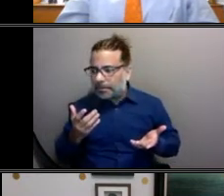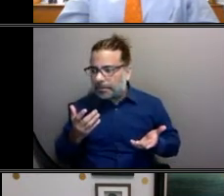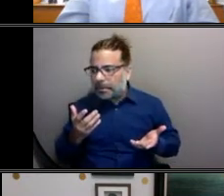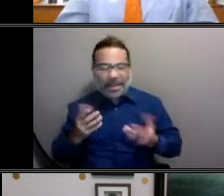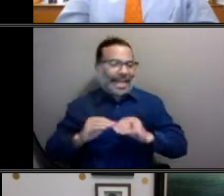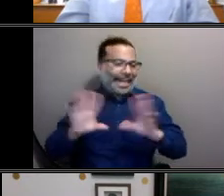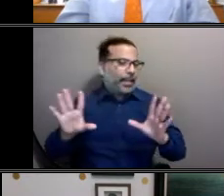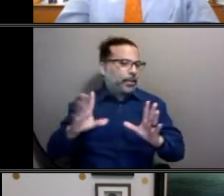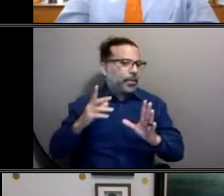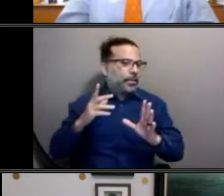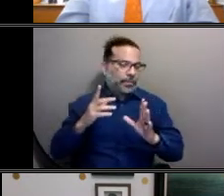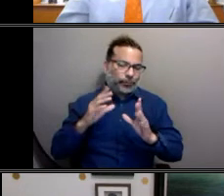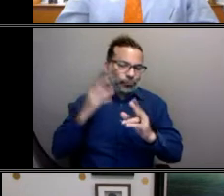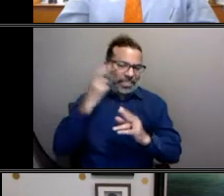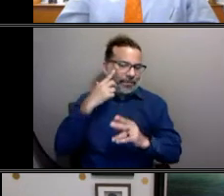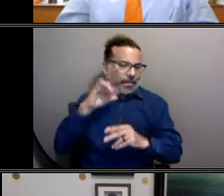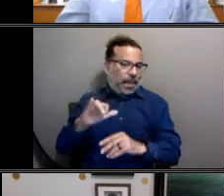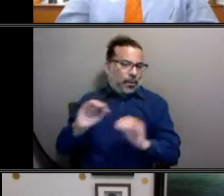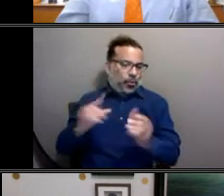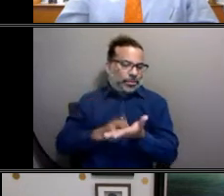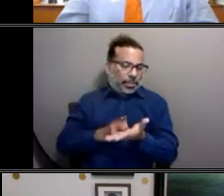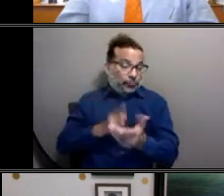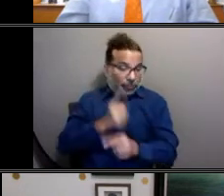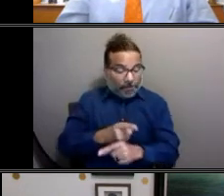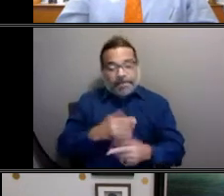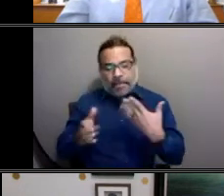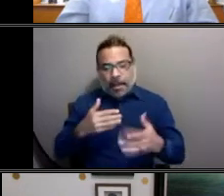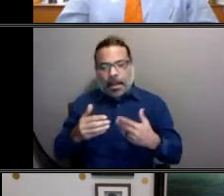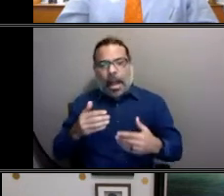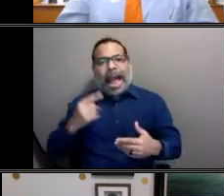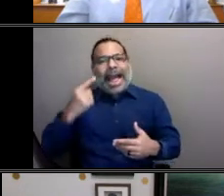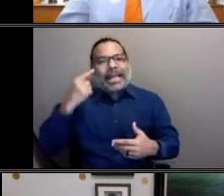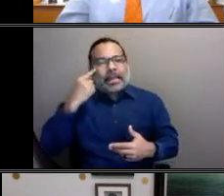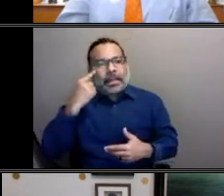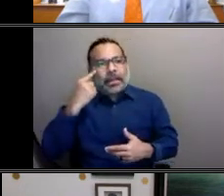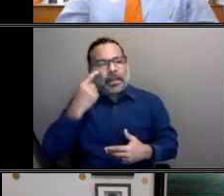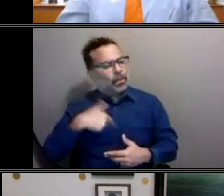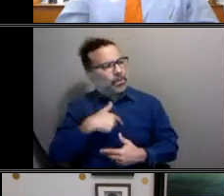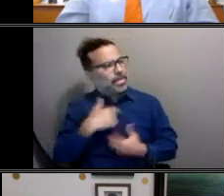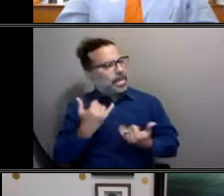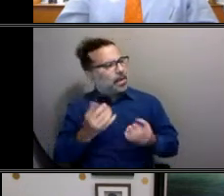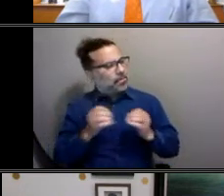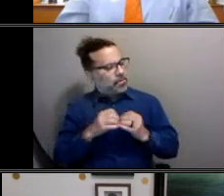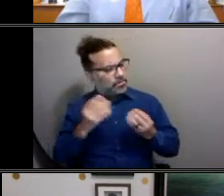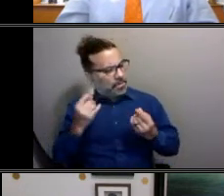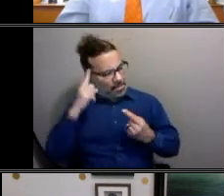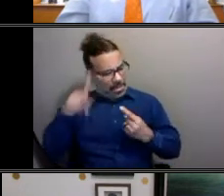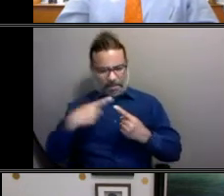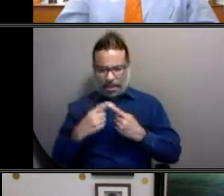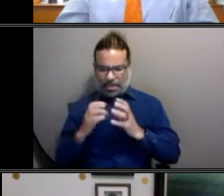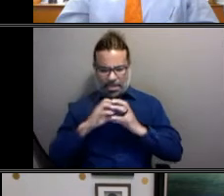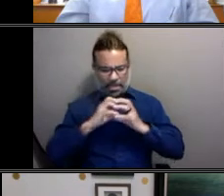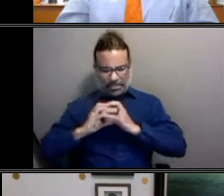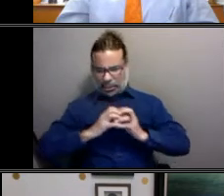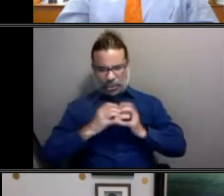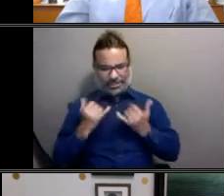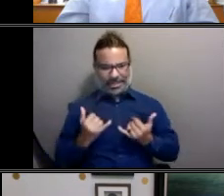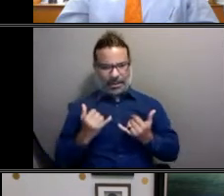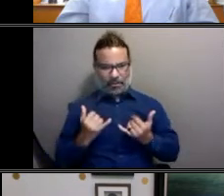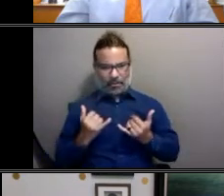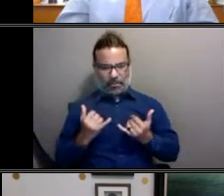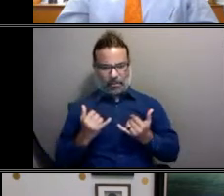self-evident. I do think that we're all thinking more along the lines of intersections, specifically.